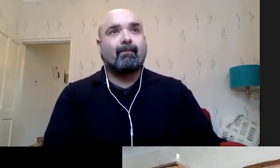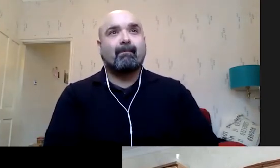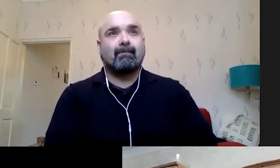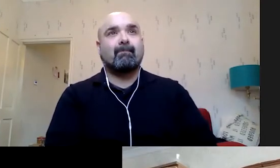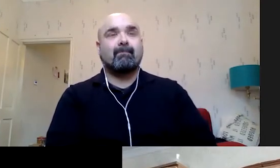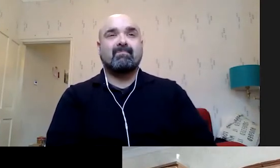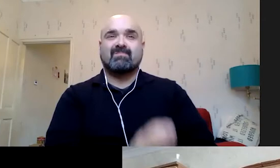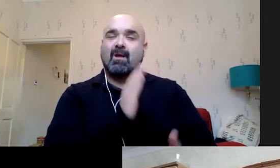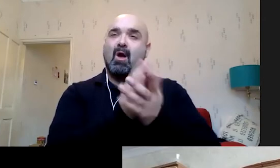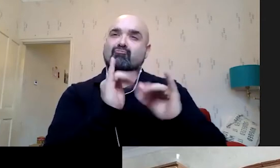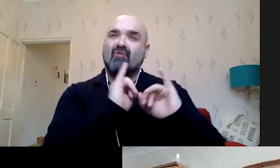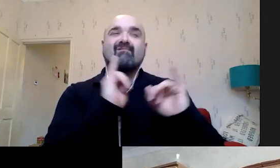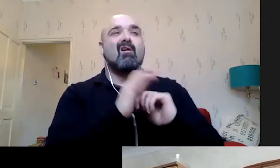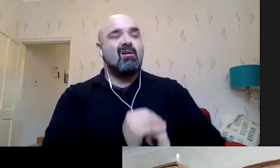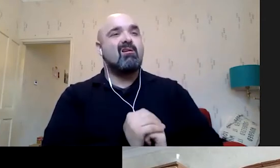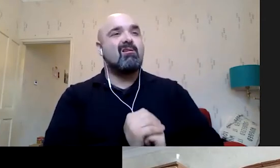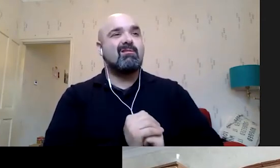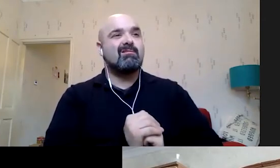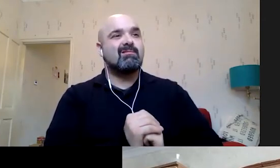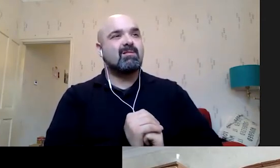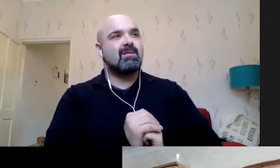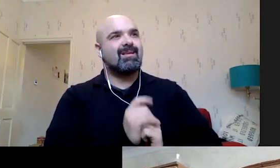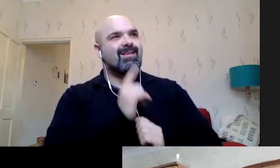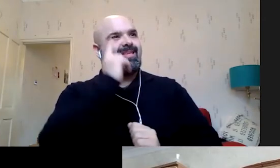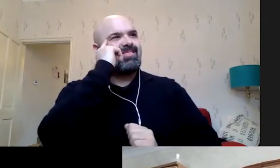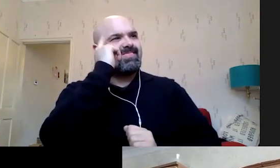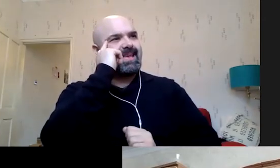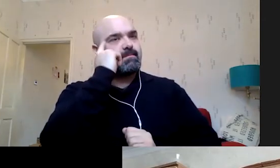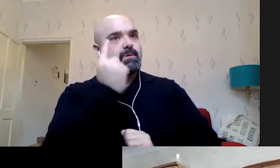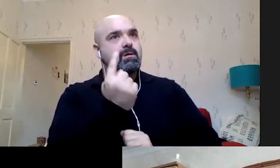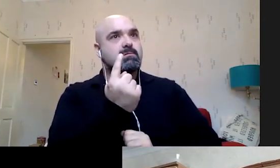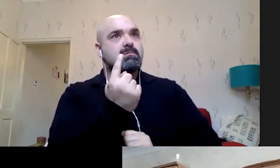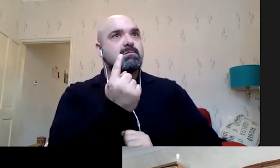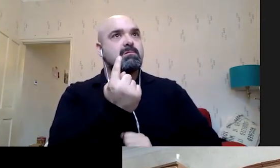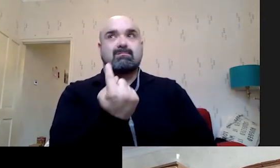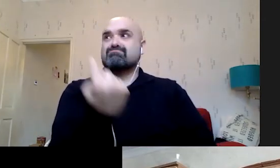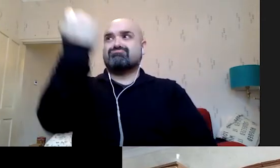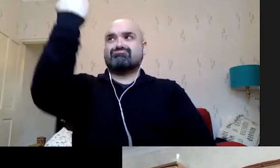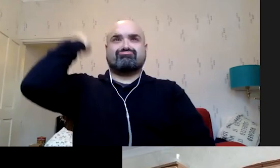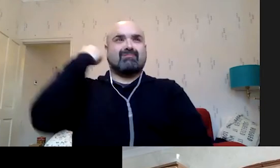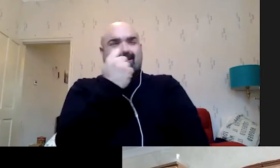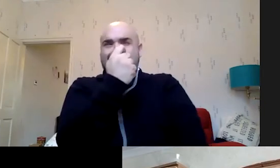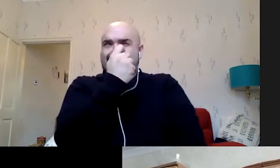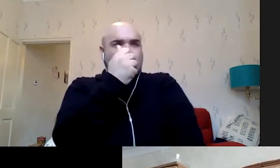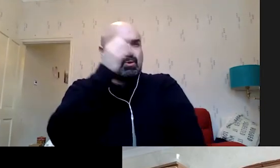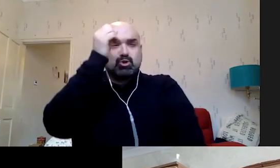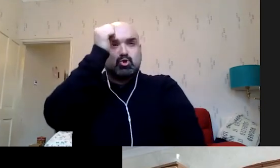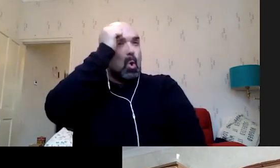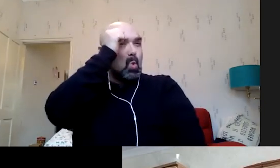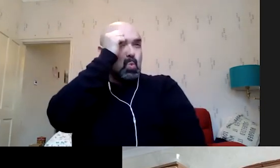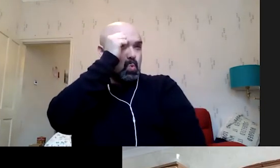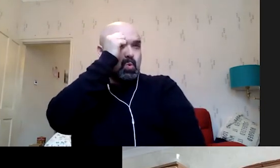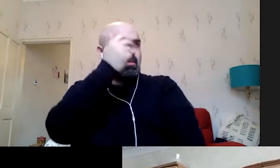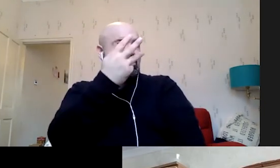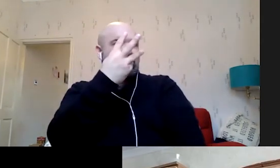is just dreadful. But as I say, I think it was really, really very little known about, you know, even sort of 30